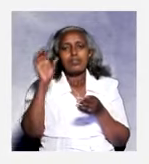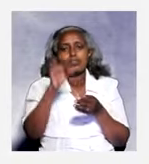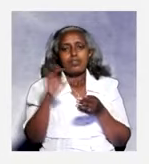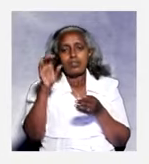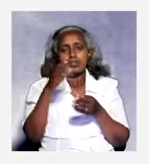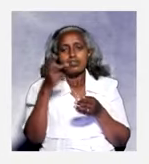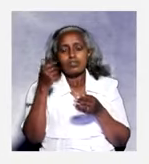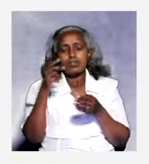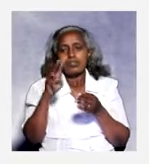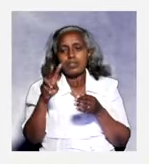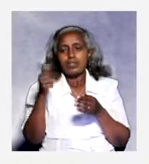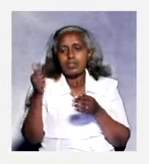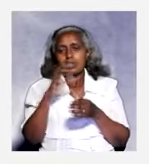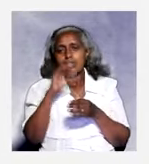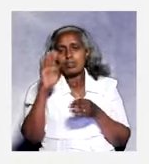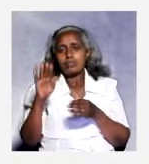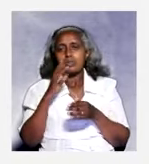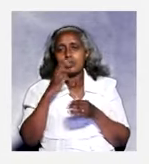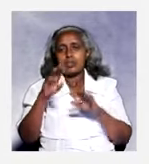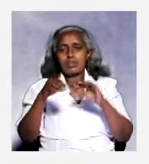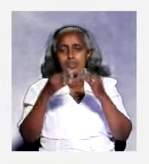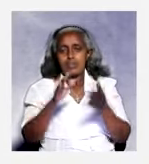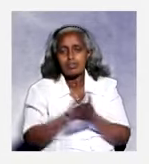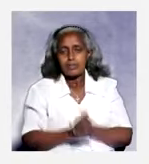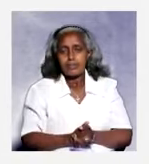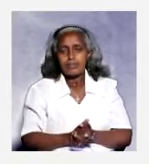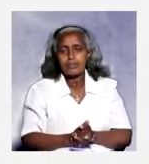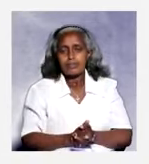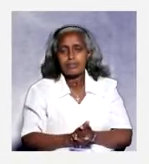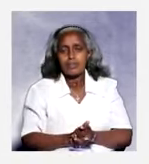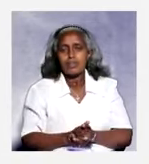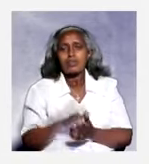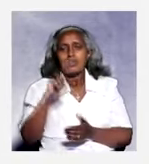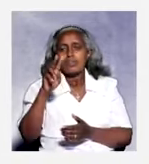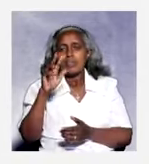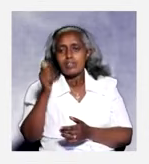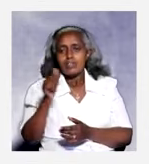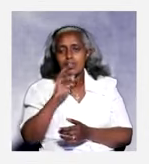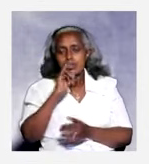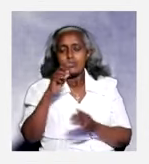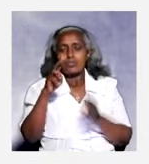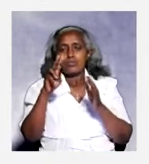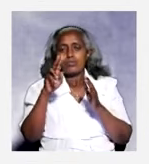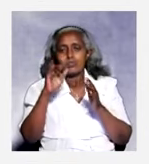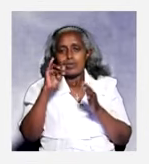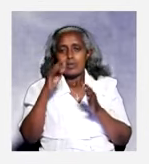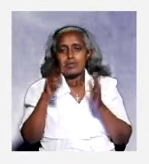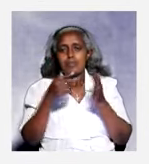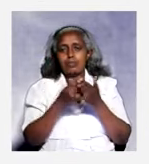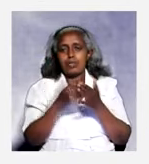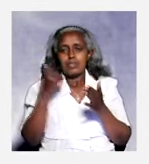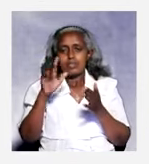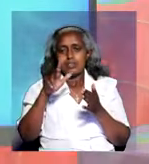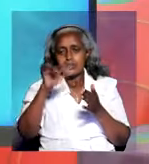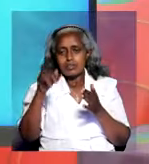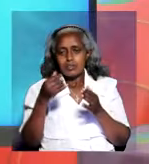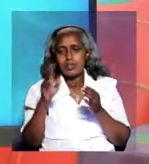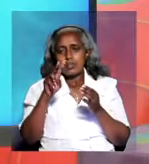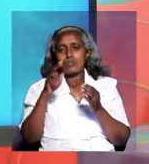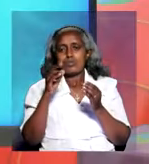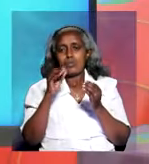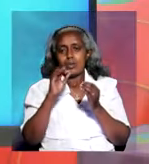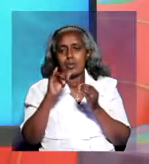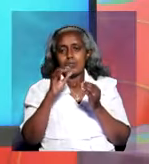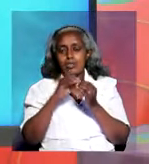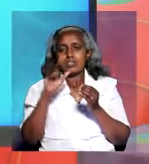or vector A and B are given, vector A is this 2i minus 3j and vector B is this I plus 3j.